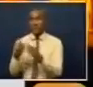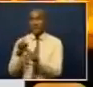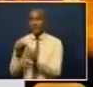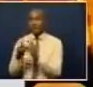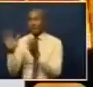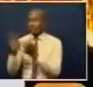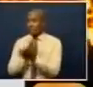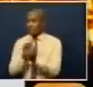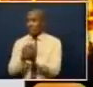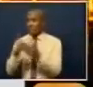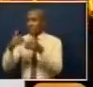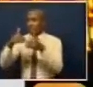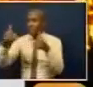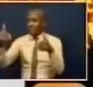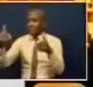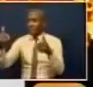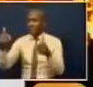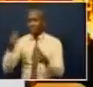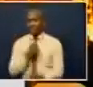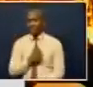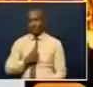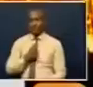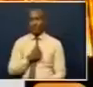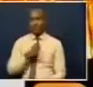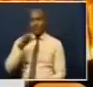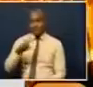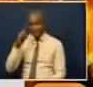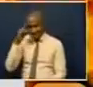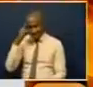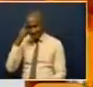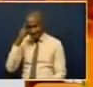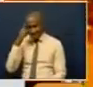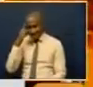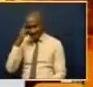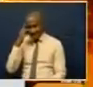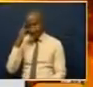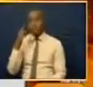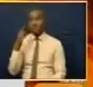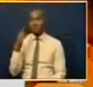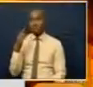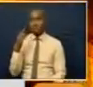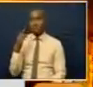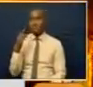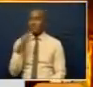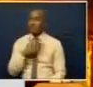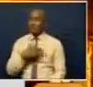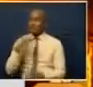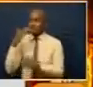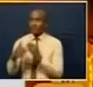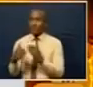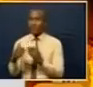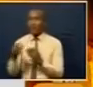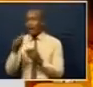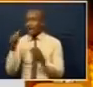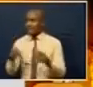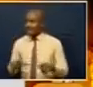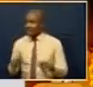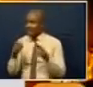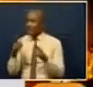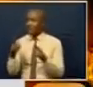and put a fence. It won't happen. They need to think of, let them do other business. Stop putting people's lives at